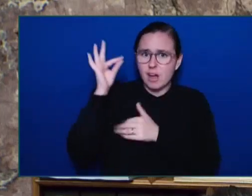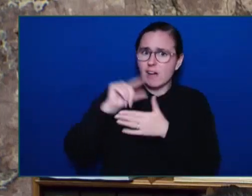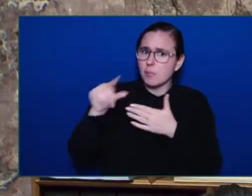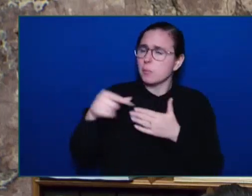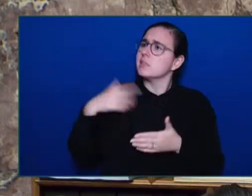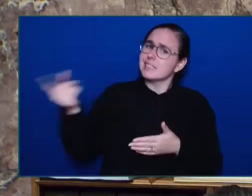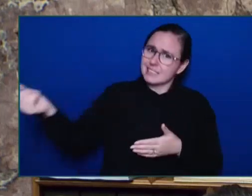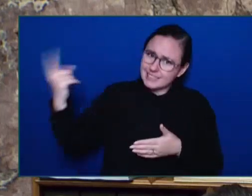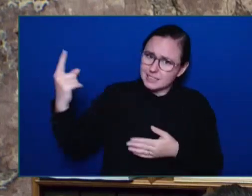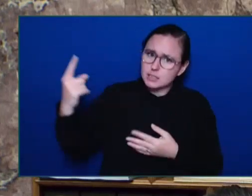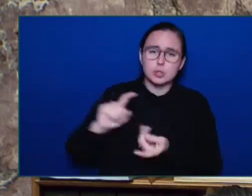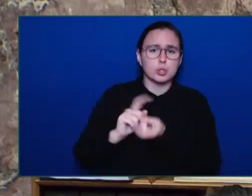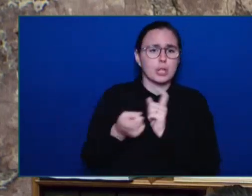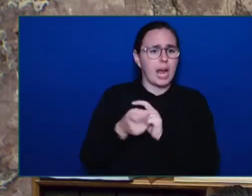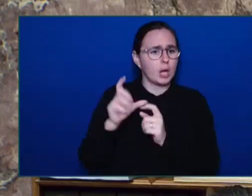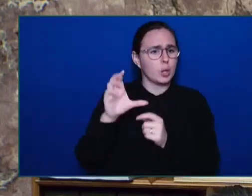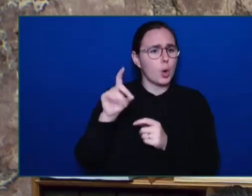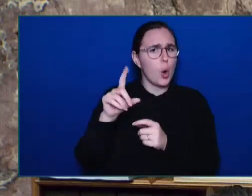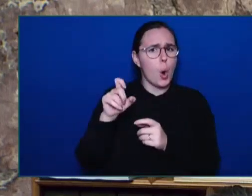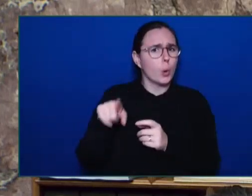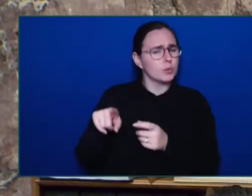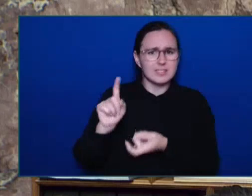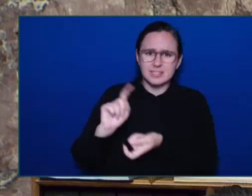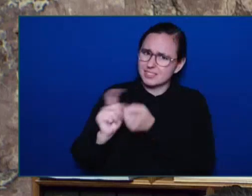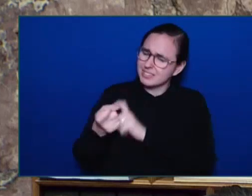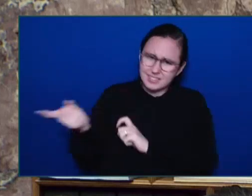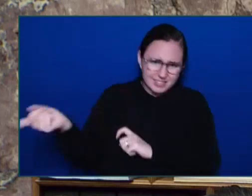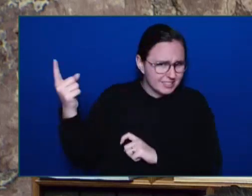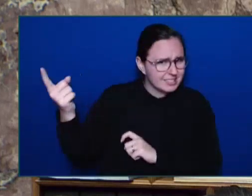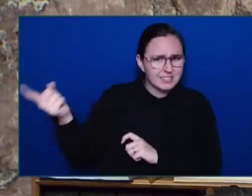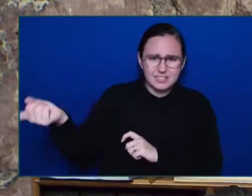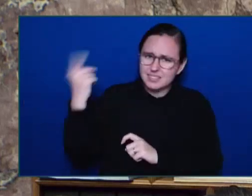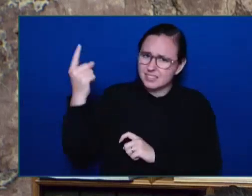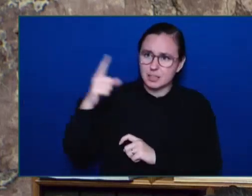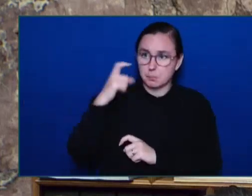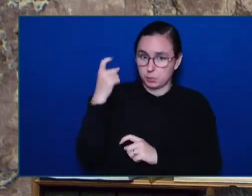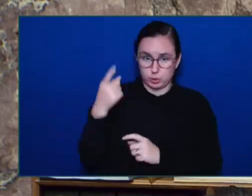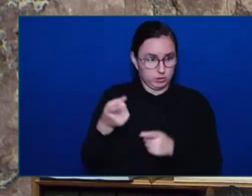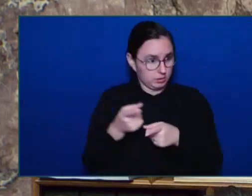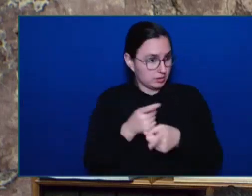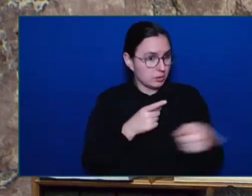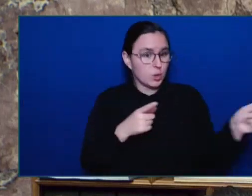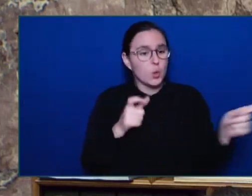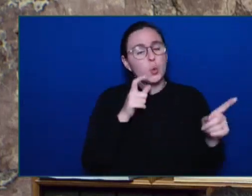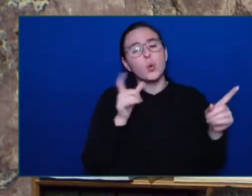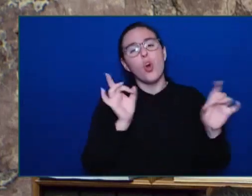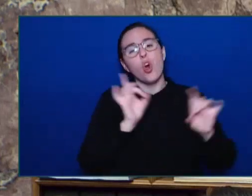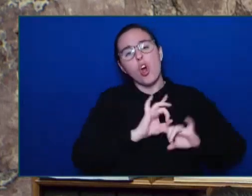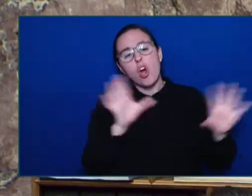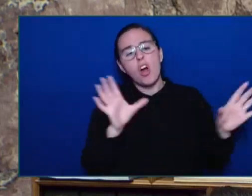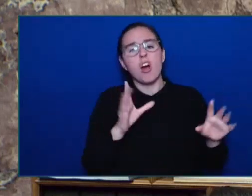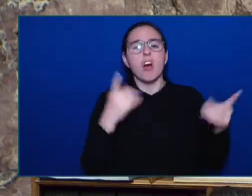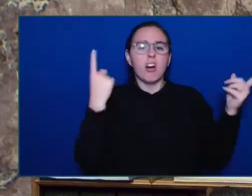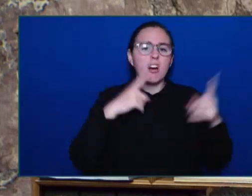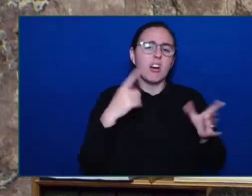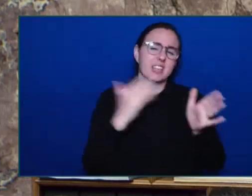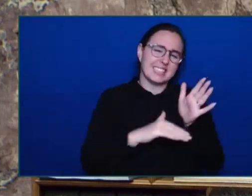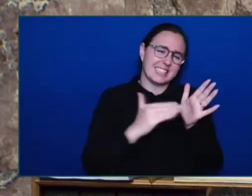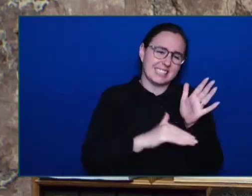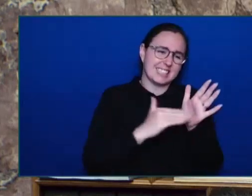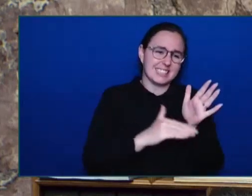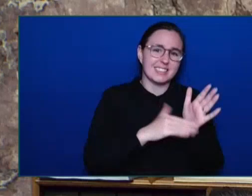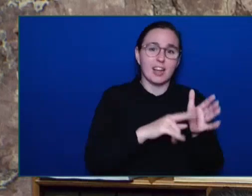Honourable Speaker. They're kept off the street, which was to see an expansion on the reverse onus so that it doesn't just